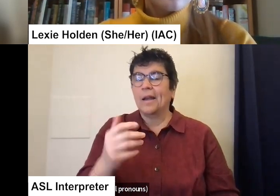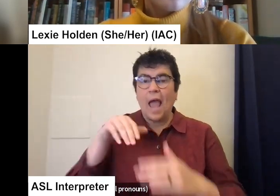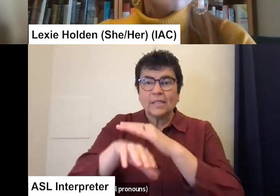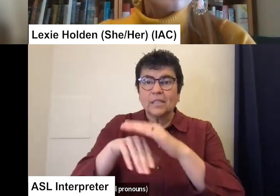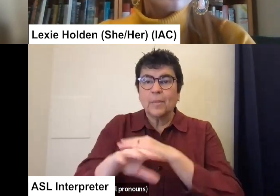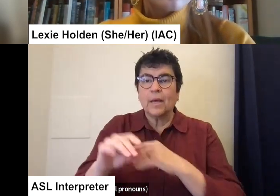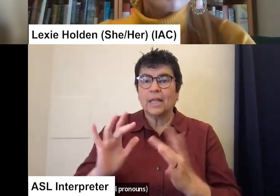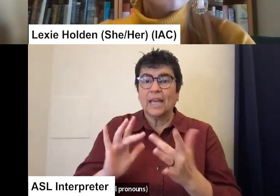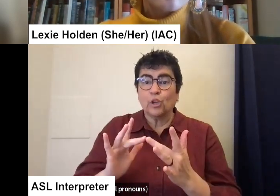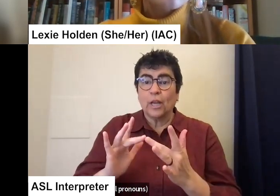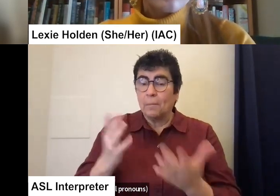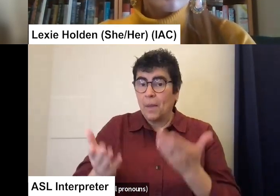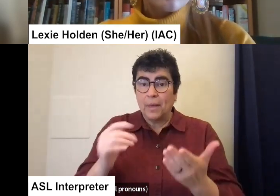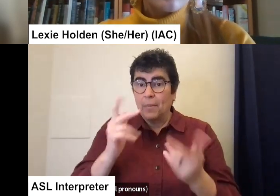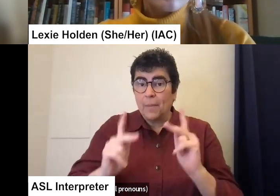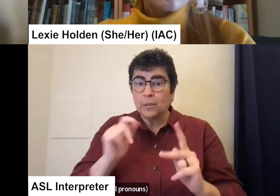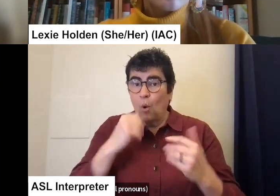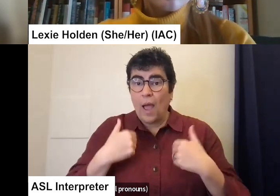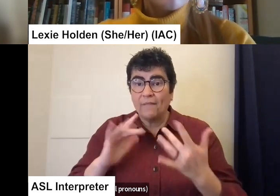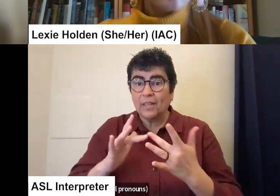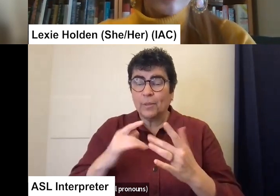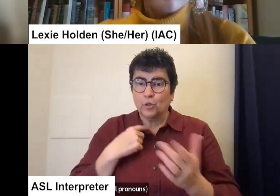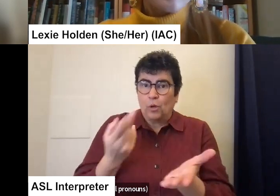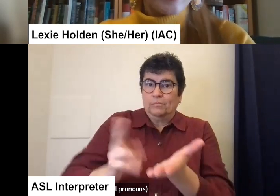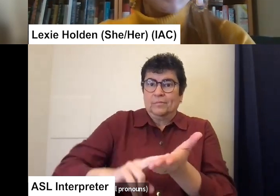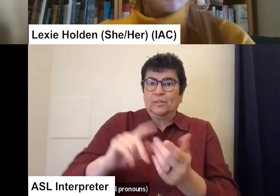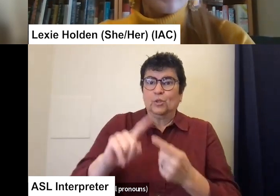accessible internet for folks to log into